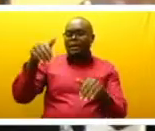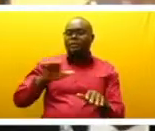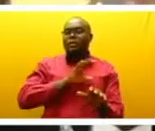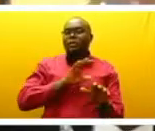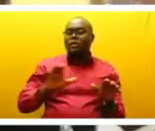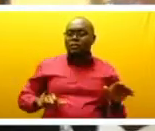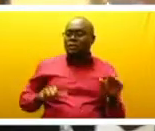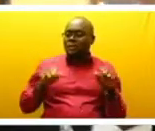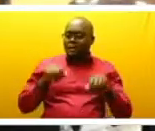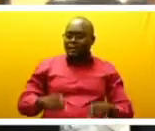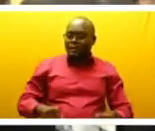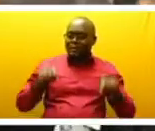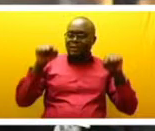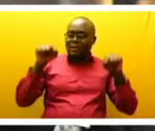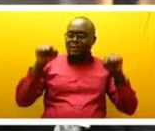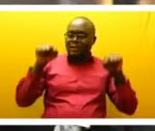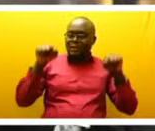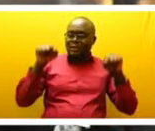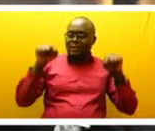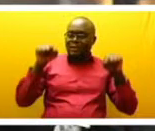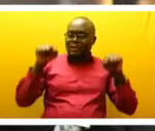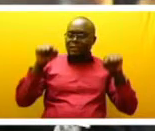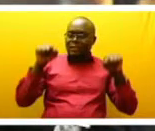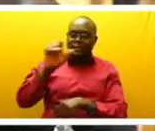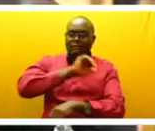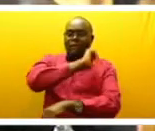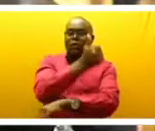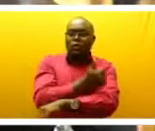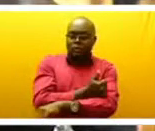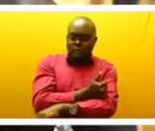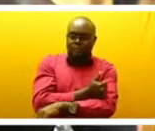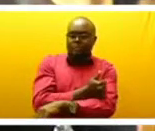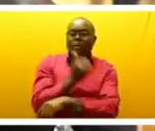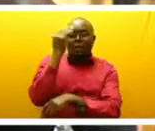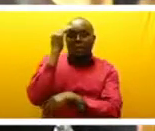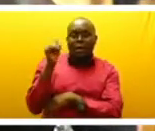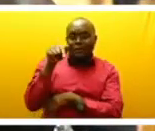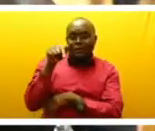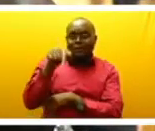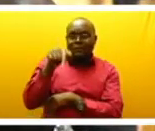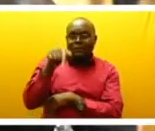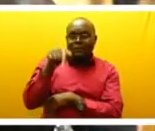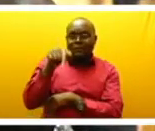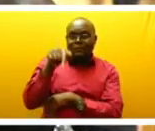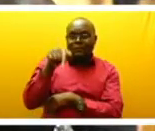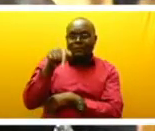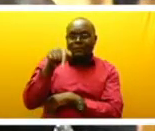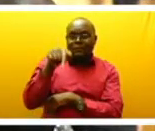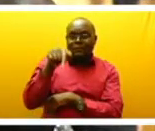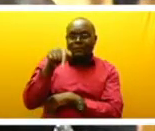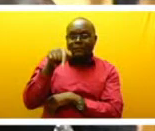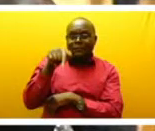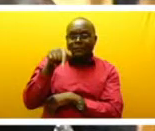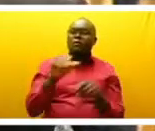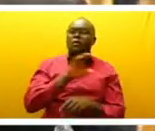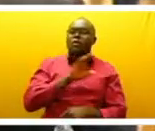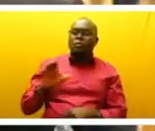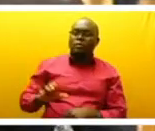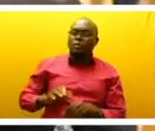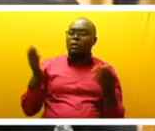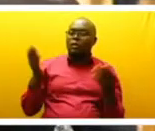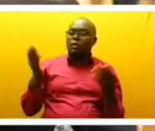the chairman has executive authority, because this is one of the very few commissions where